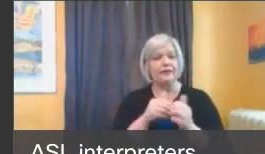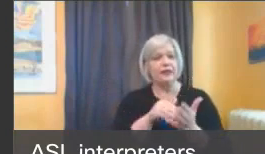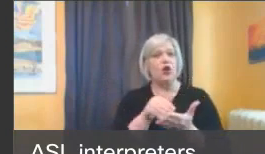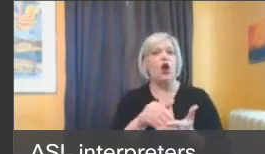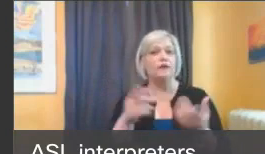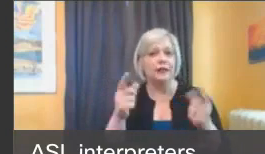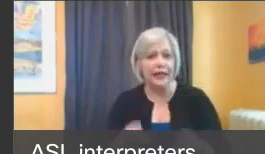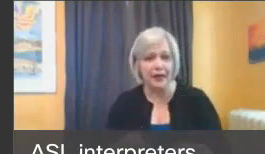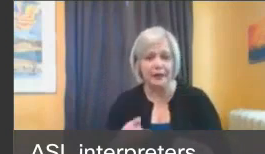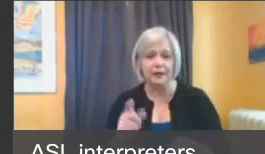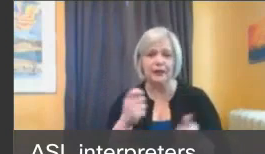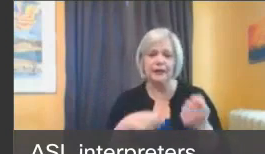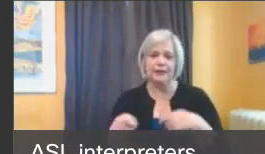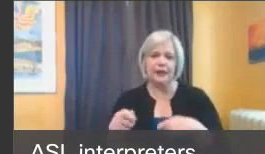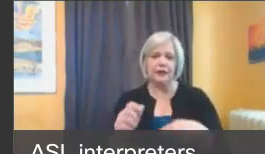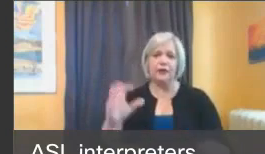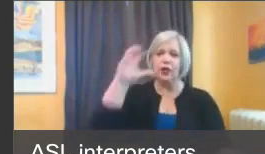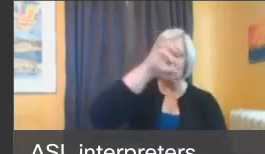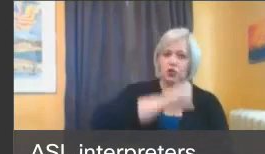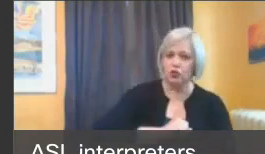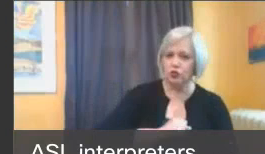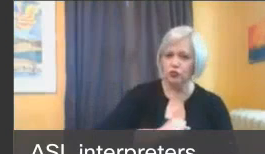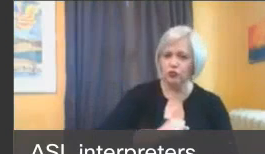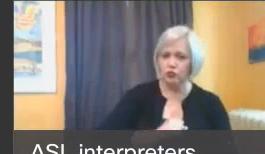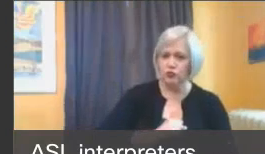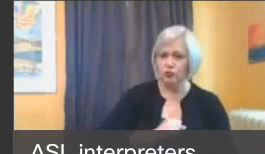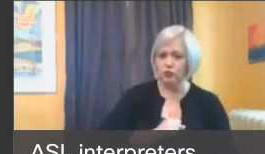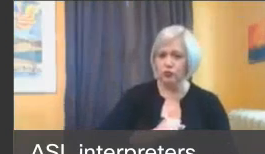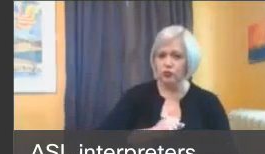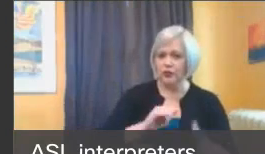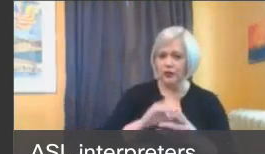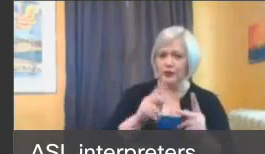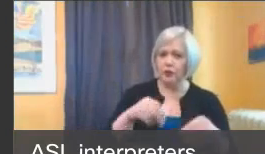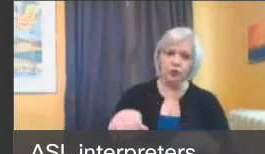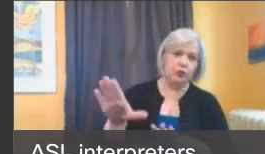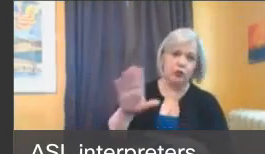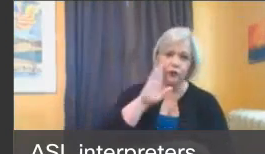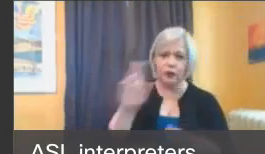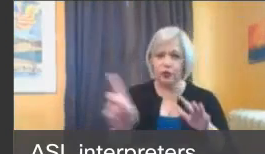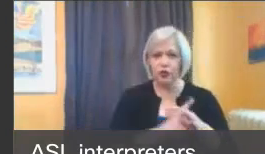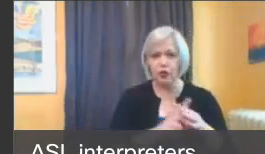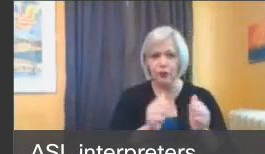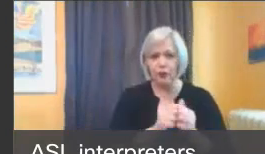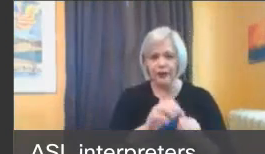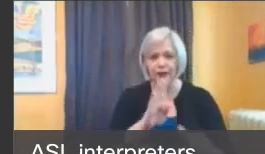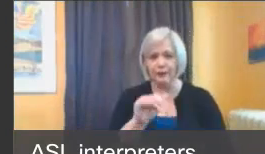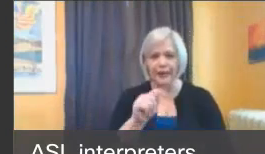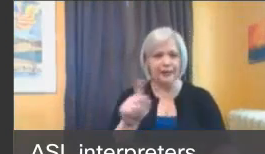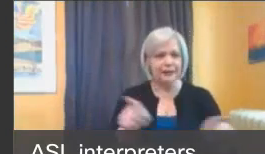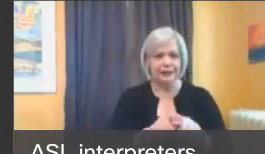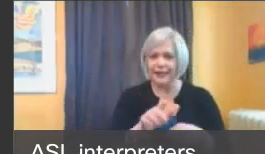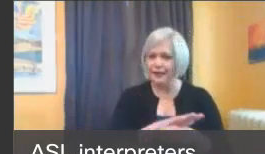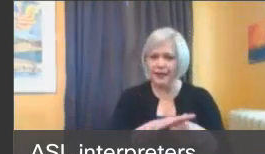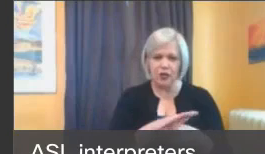rather than assuming that, you know, people who've moved are going to show up in the ballot in the same area or